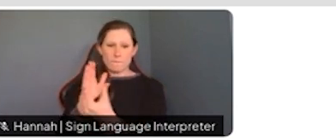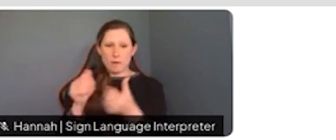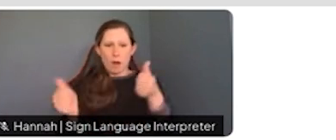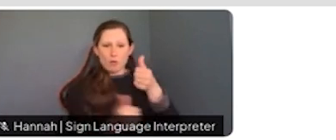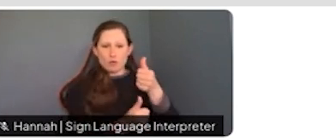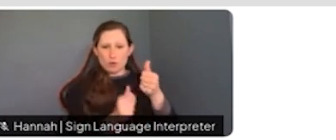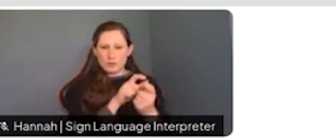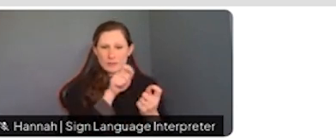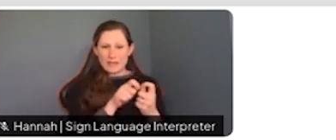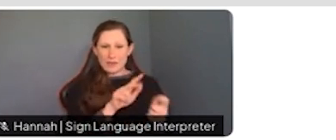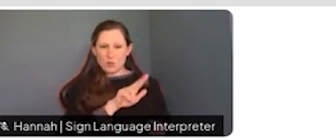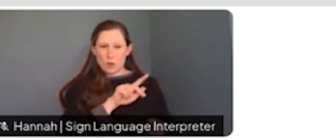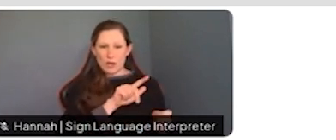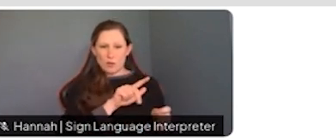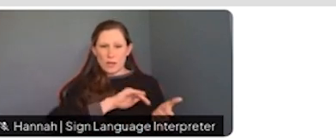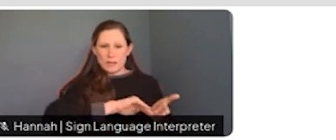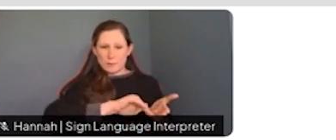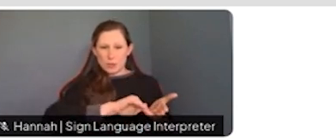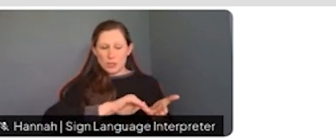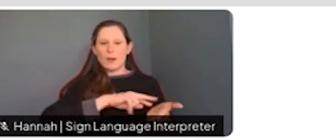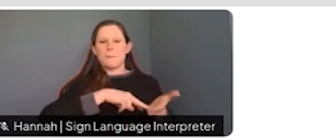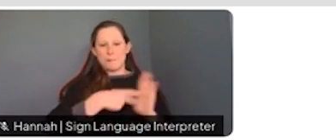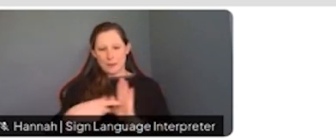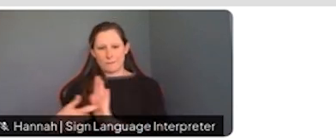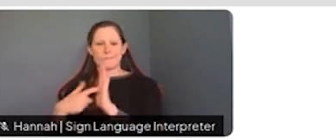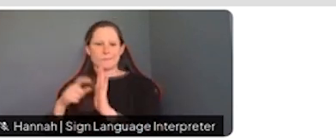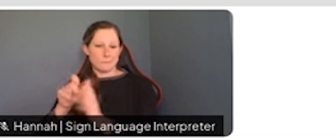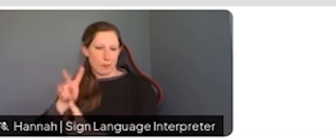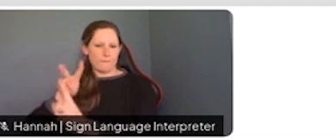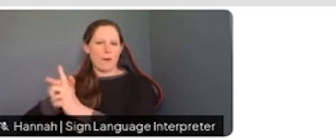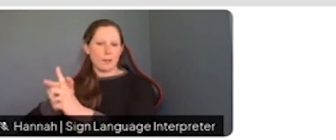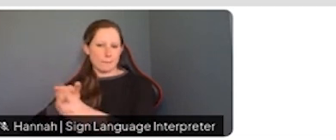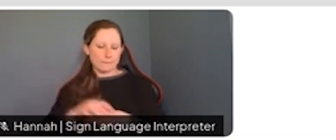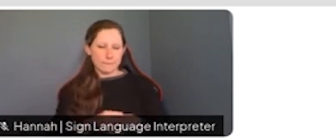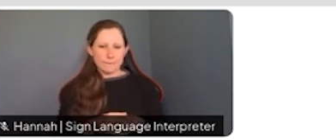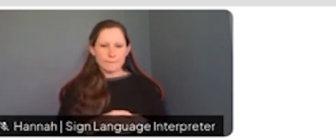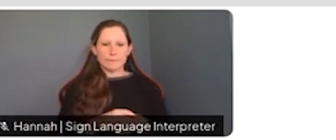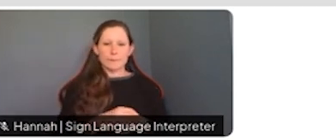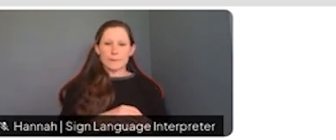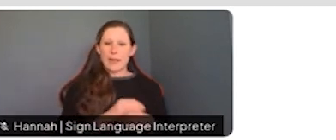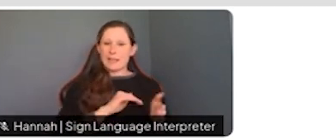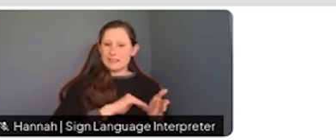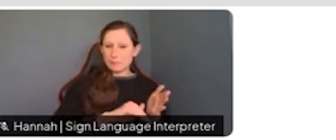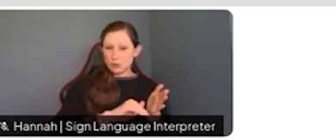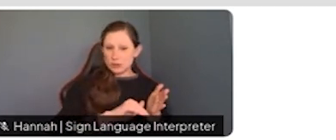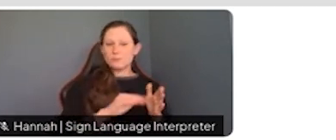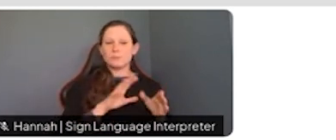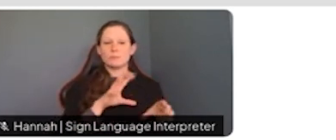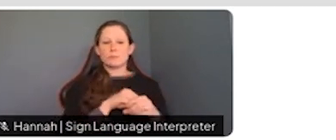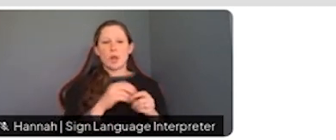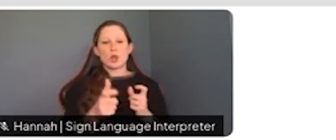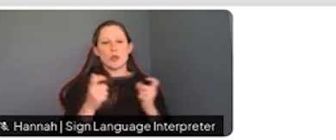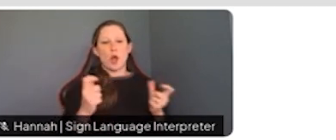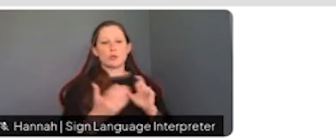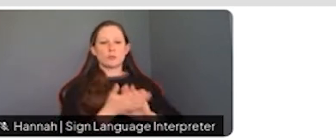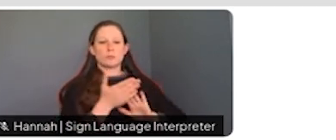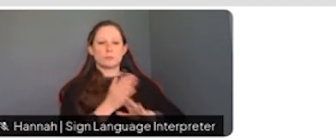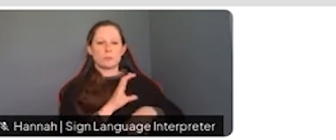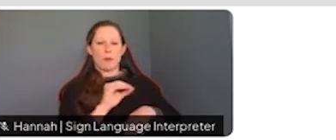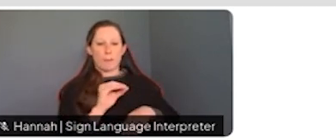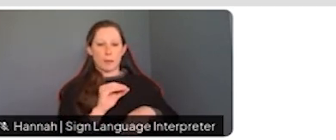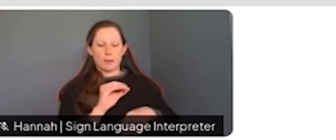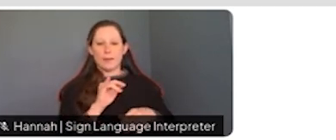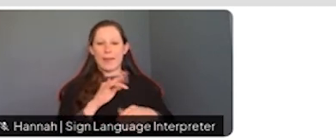23 exemptions, you will be required to file. And those exemptions include large operating companies that employ more than